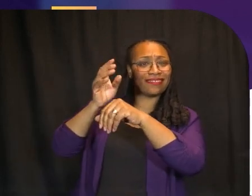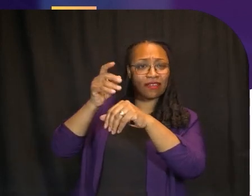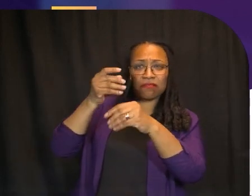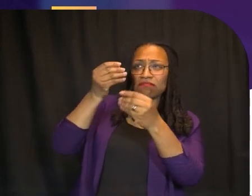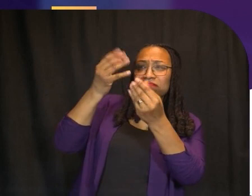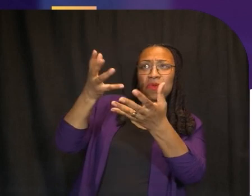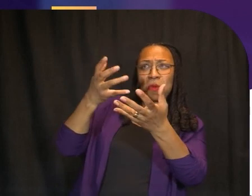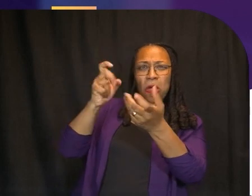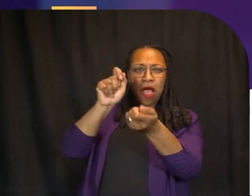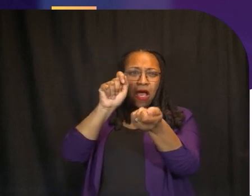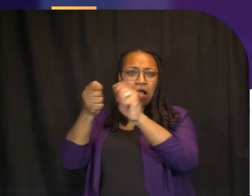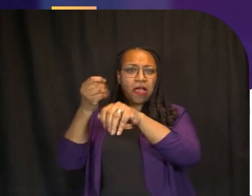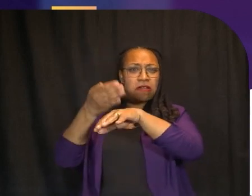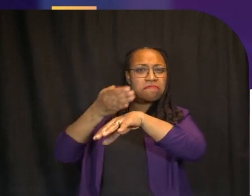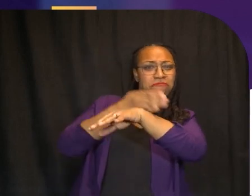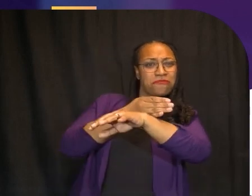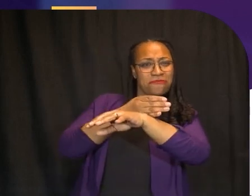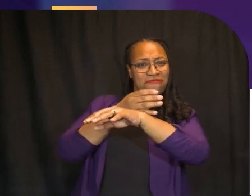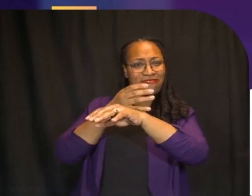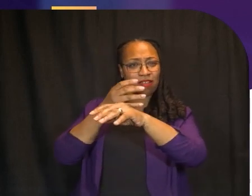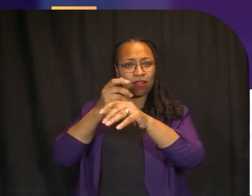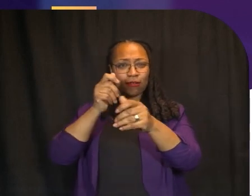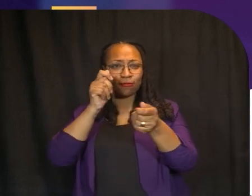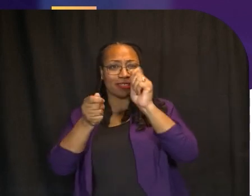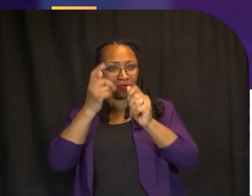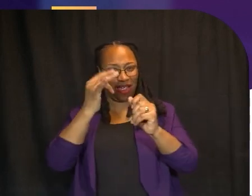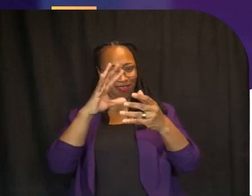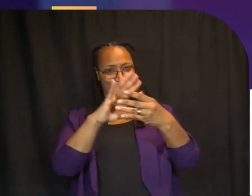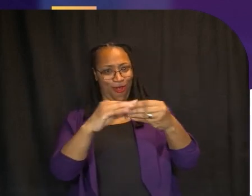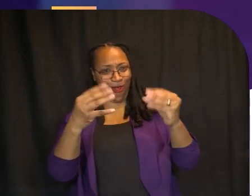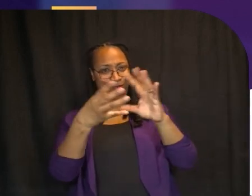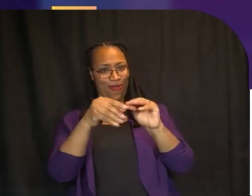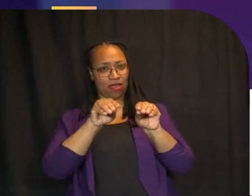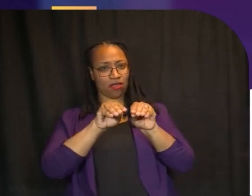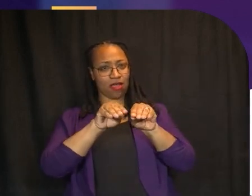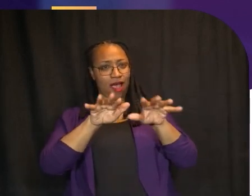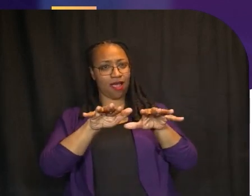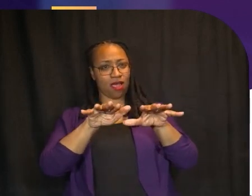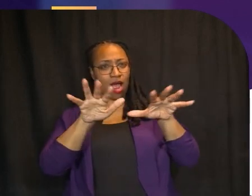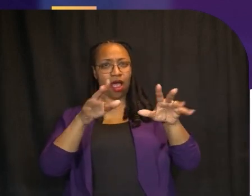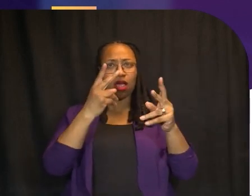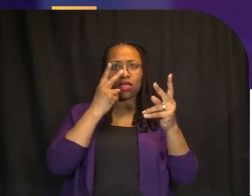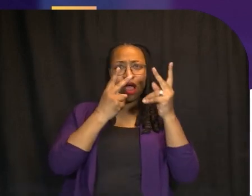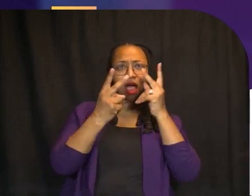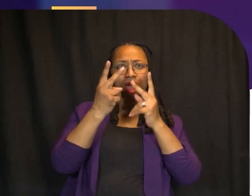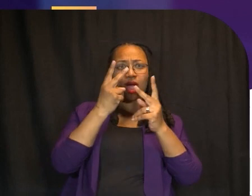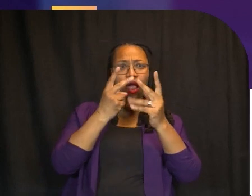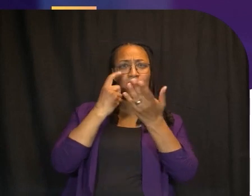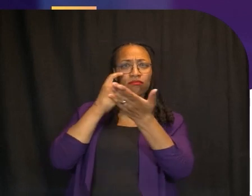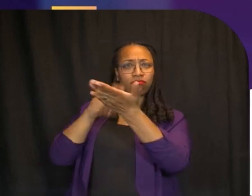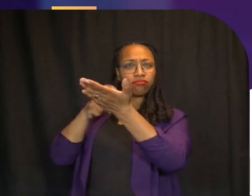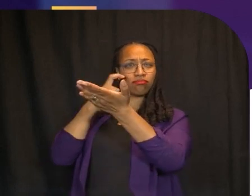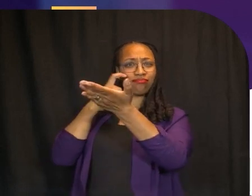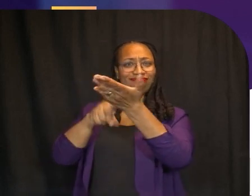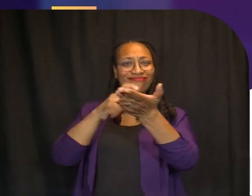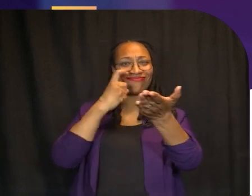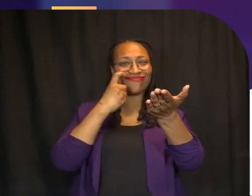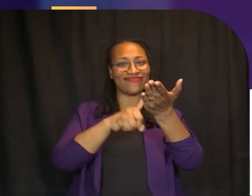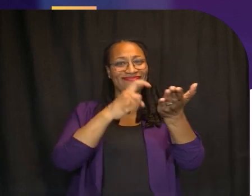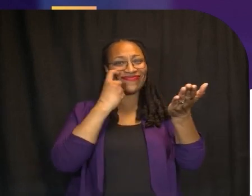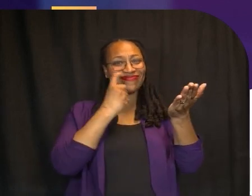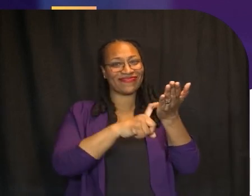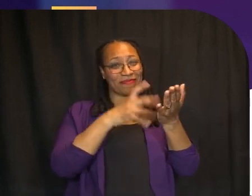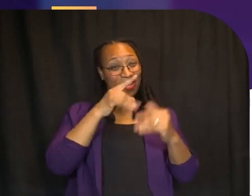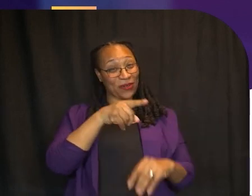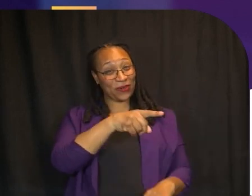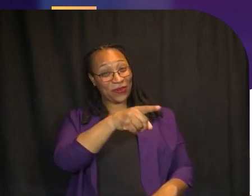will be better for it. Because I am not a victim of my disability. I am shaped by it.